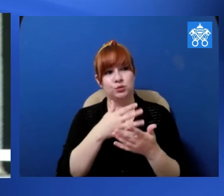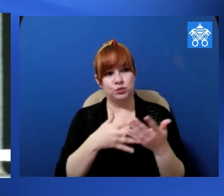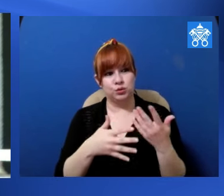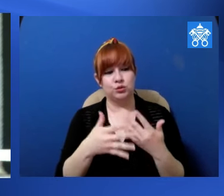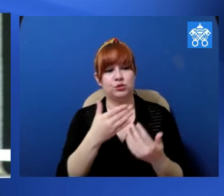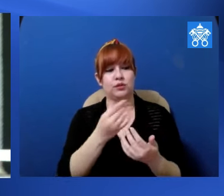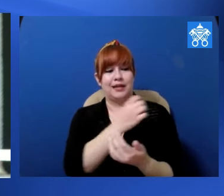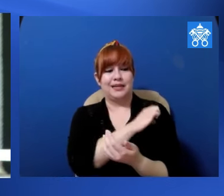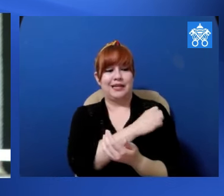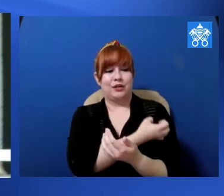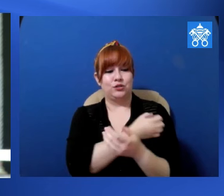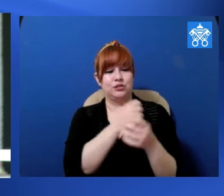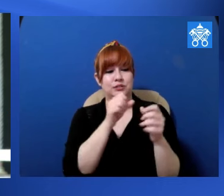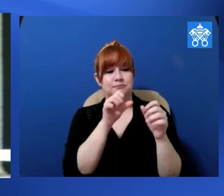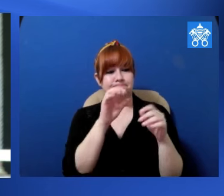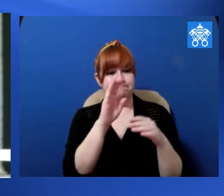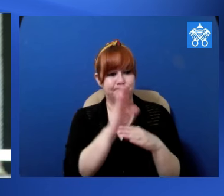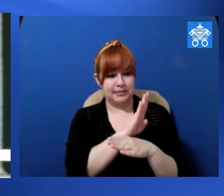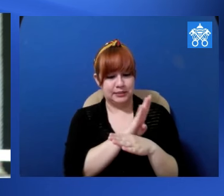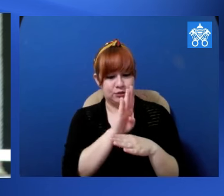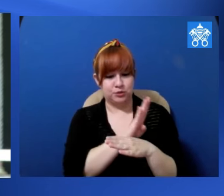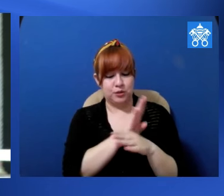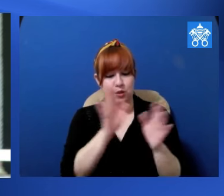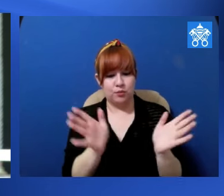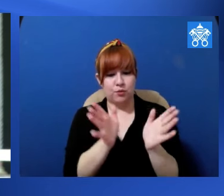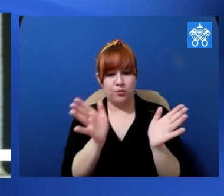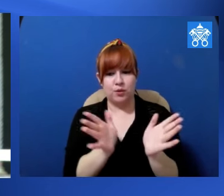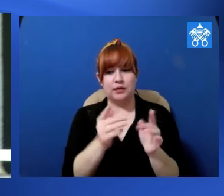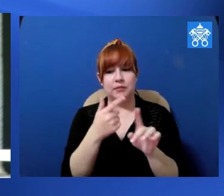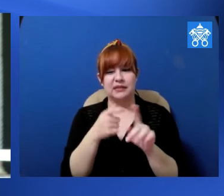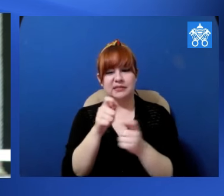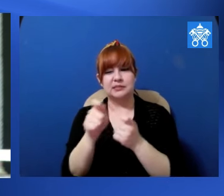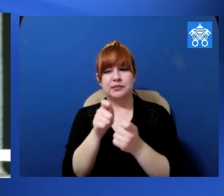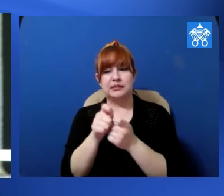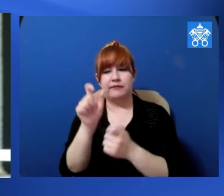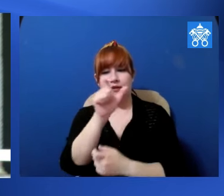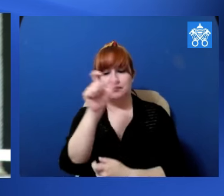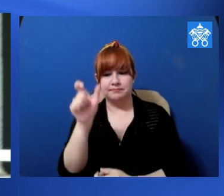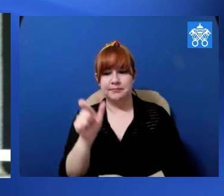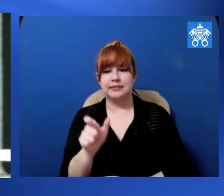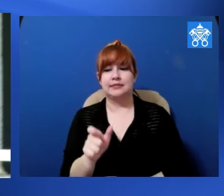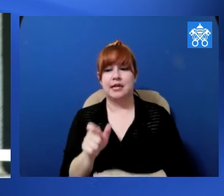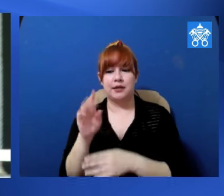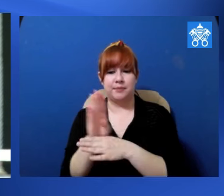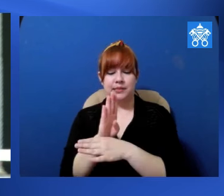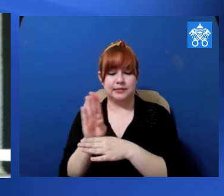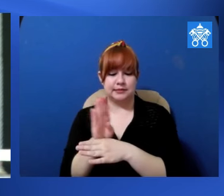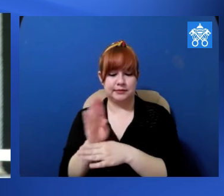in the Academic, Social, and Label Forum of the Energy Industry, promoted by Scuolas